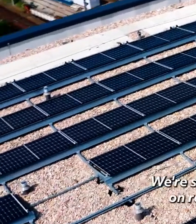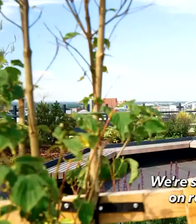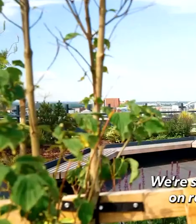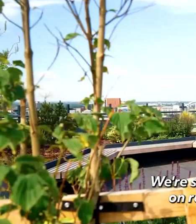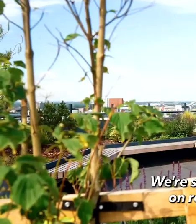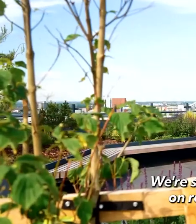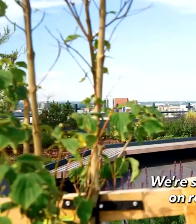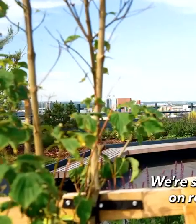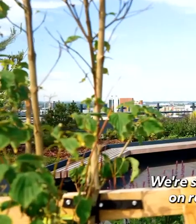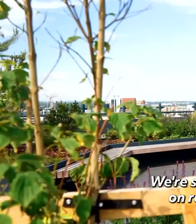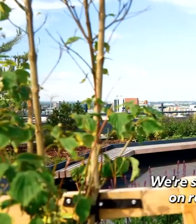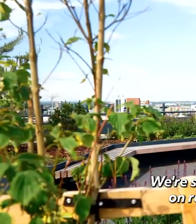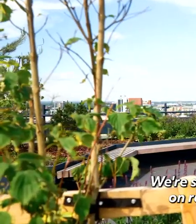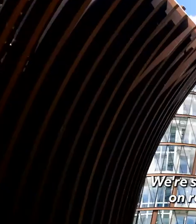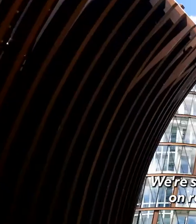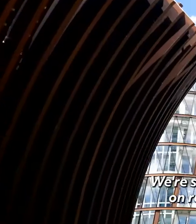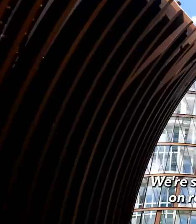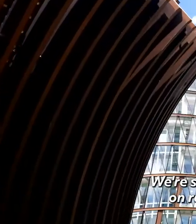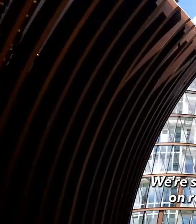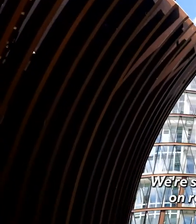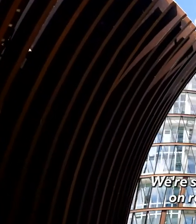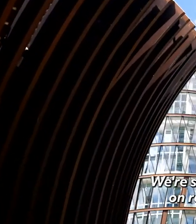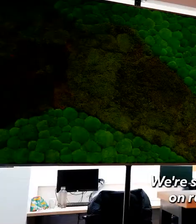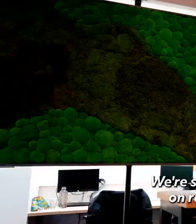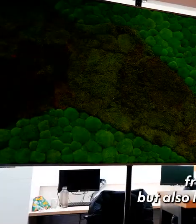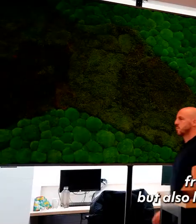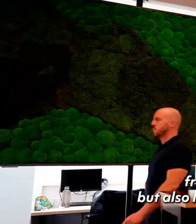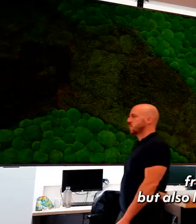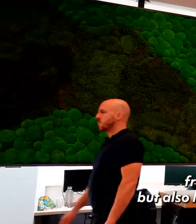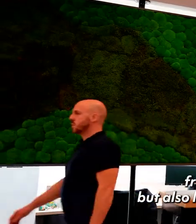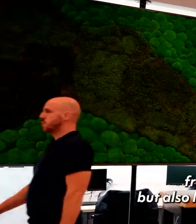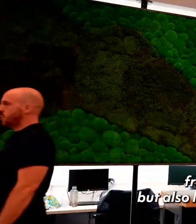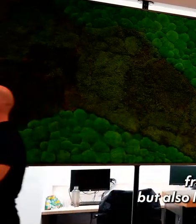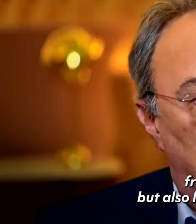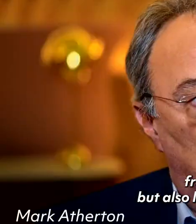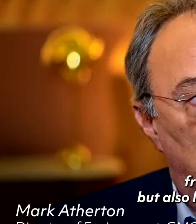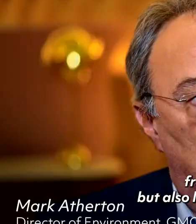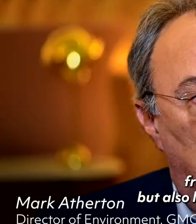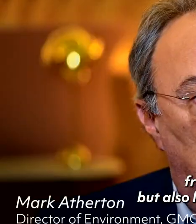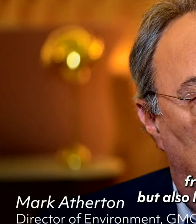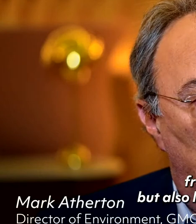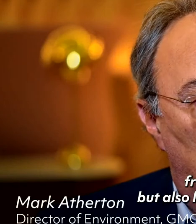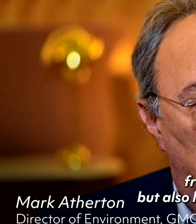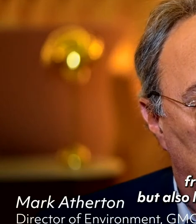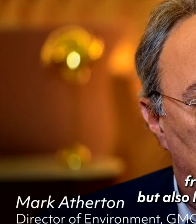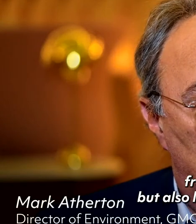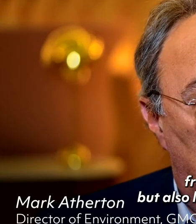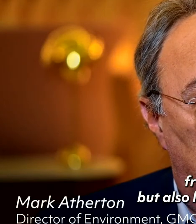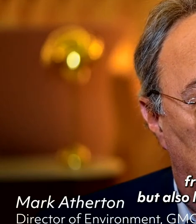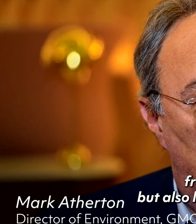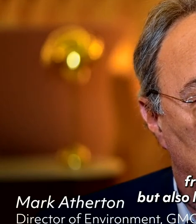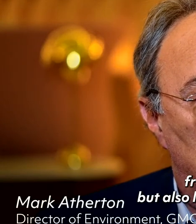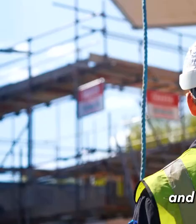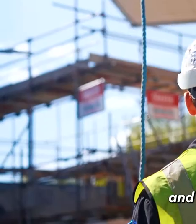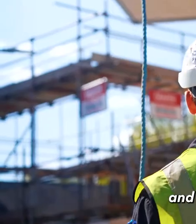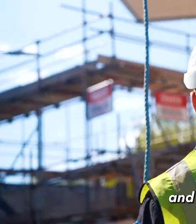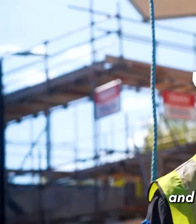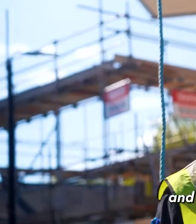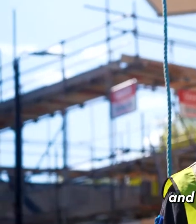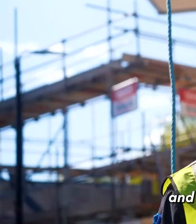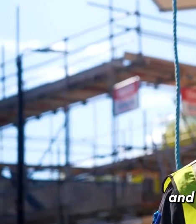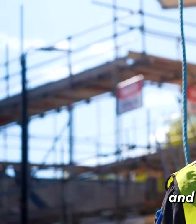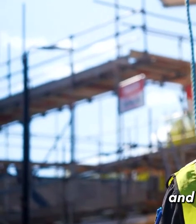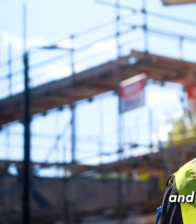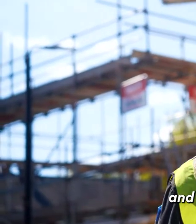We're spending £80 million this year on reducing the carbon impact from the public buildings, but also looking at our 1.2 million homes and how we